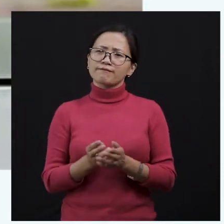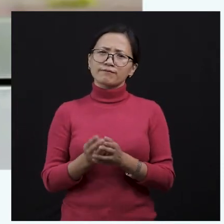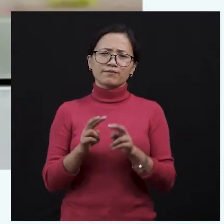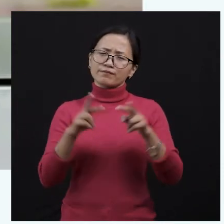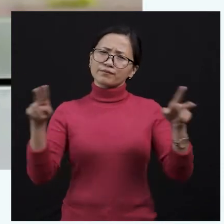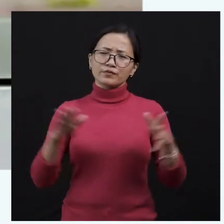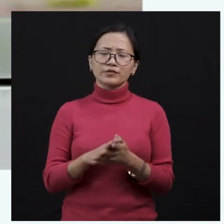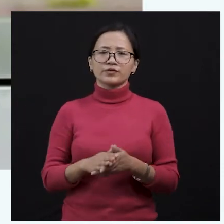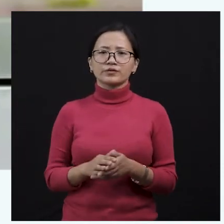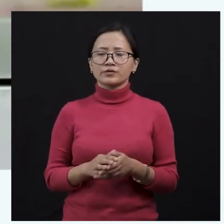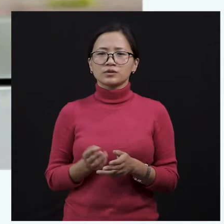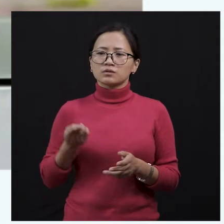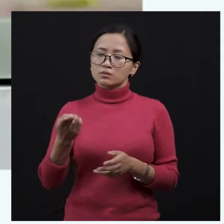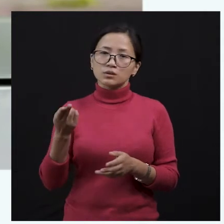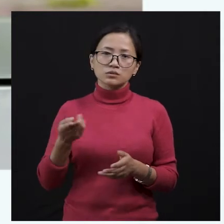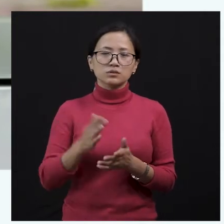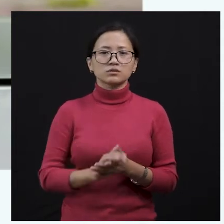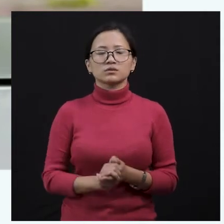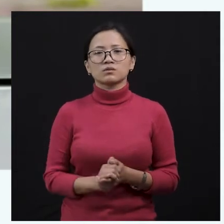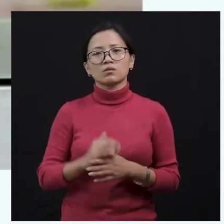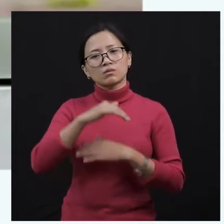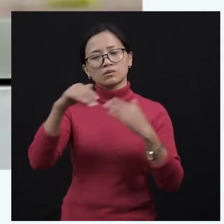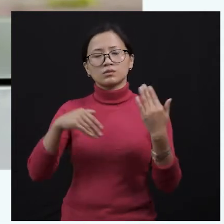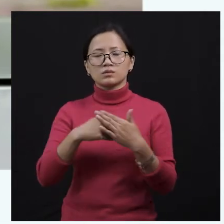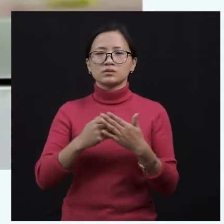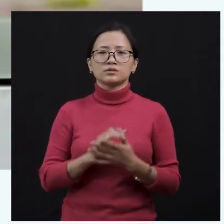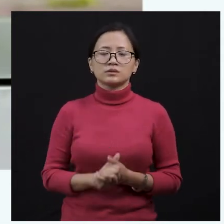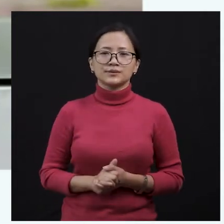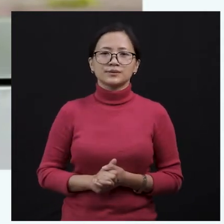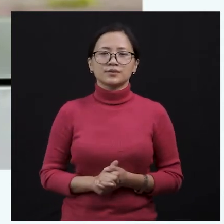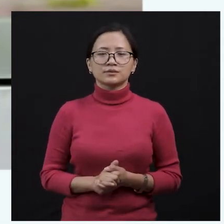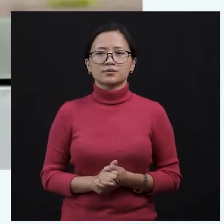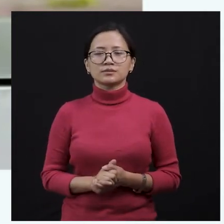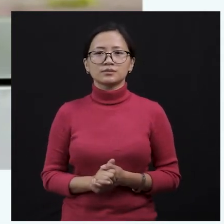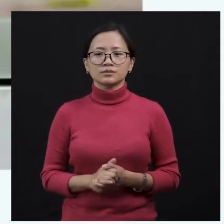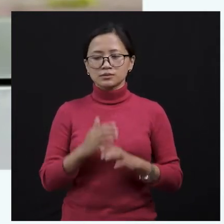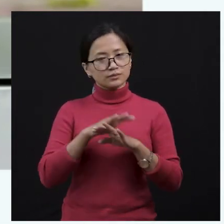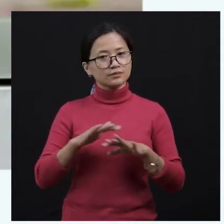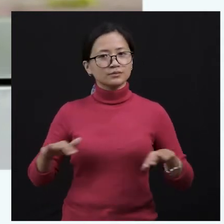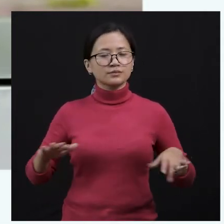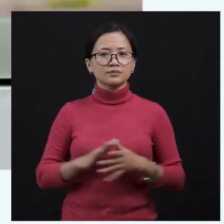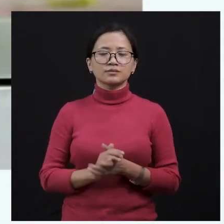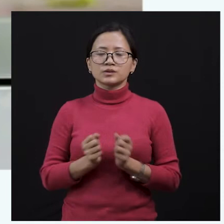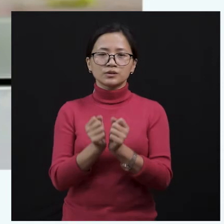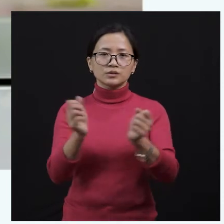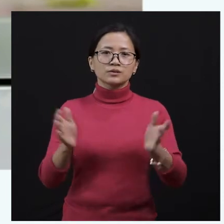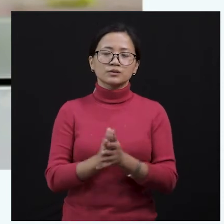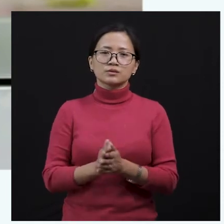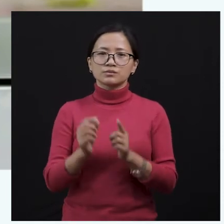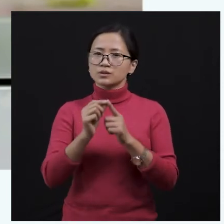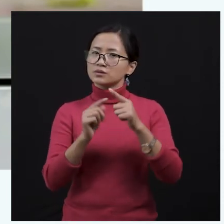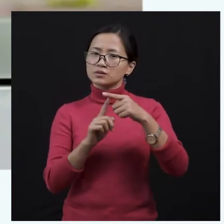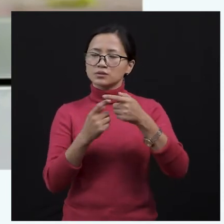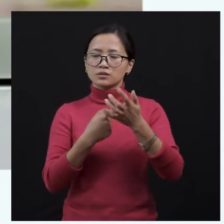cars, bus, right? And also students, without